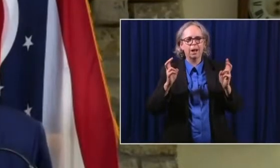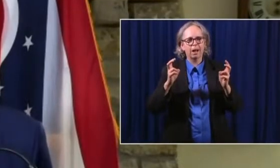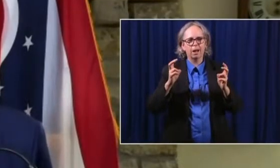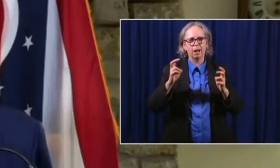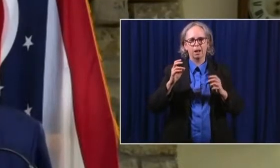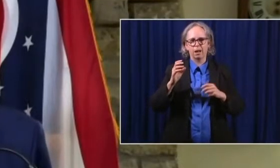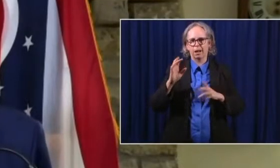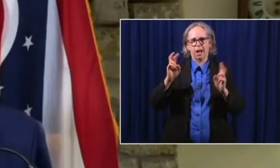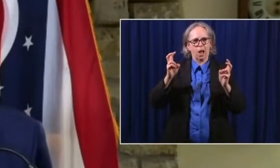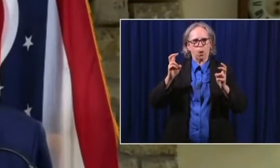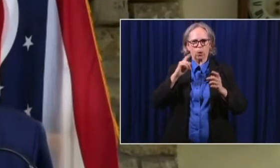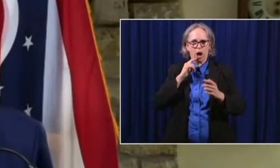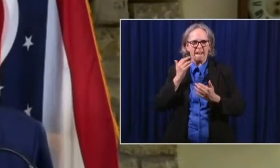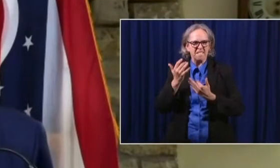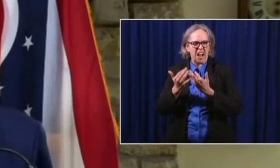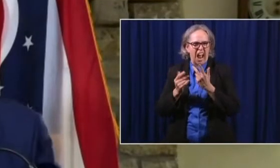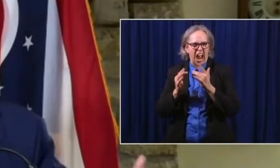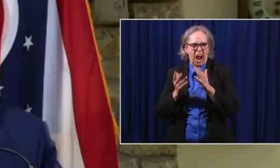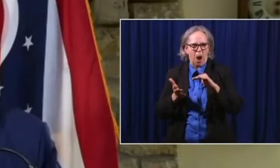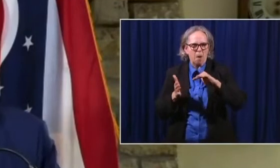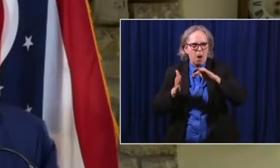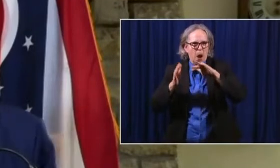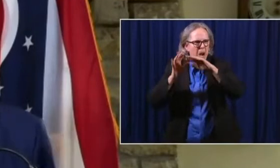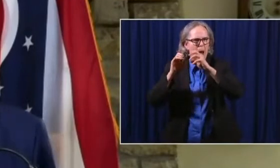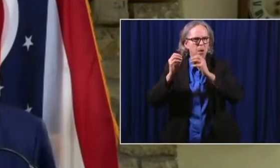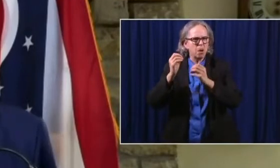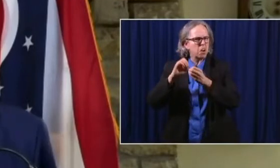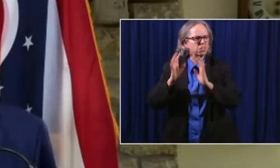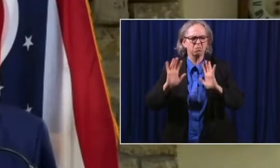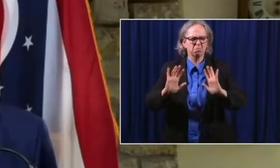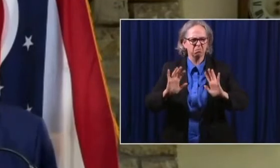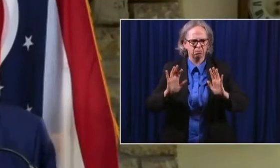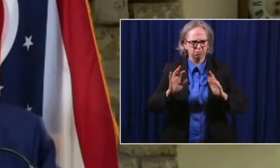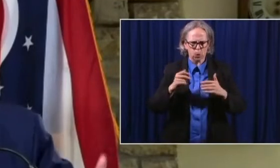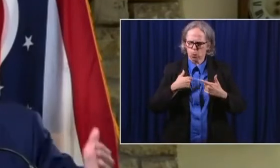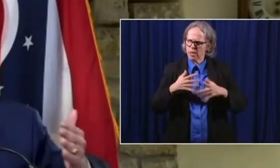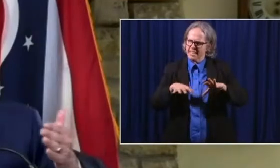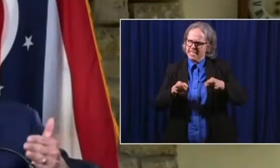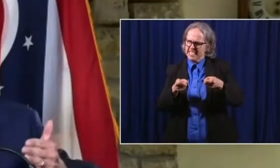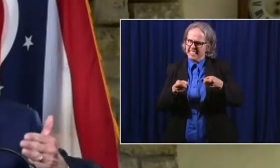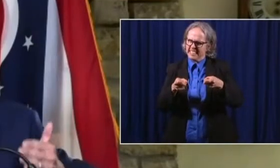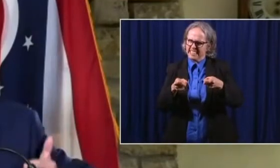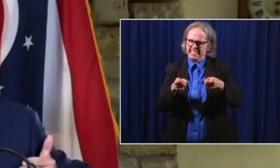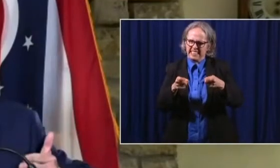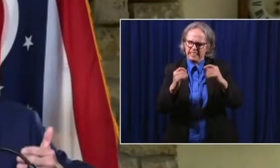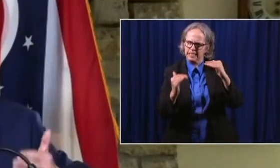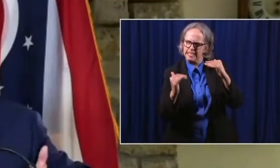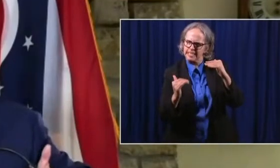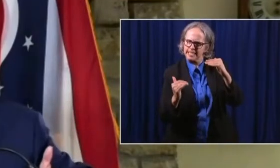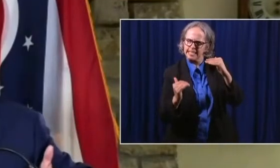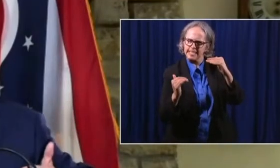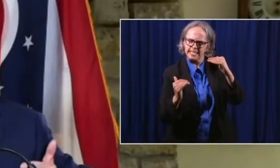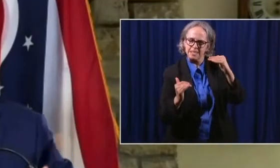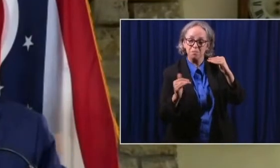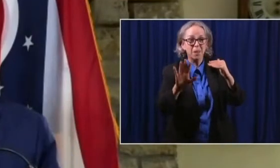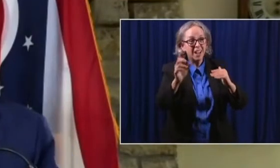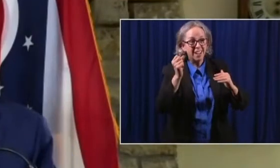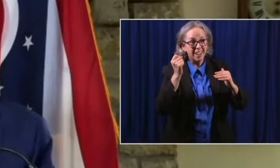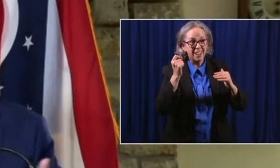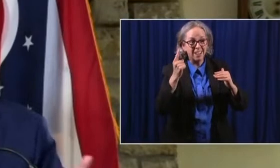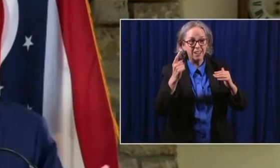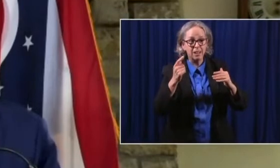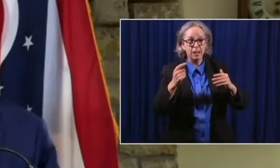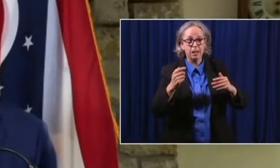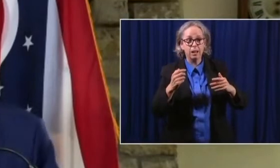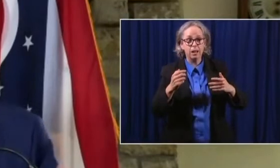stepped up, did what they had to do. The downside of that is that when decisions are made, for